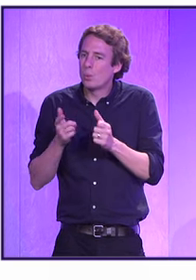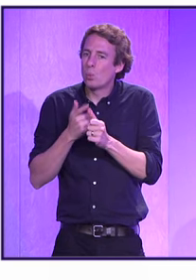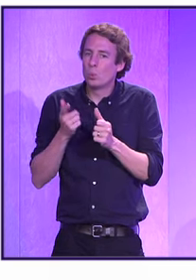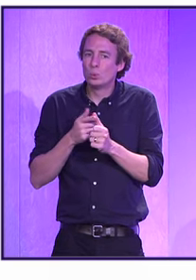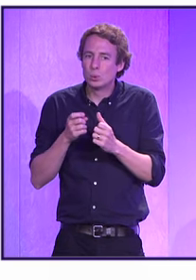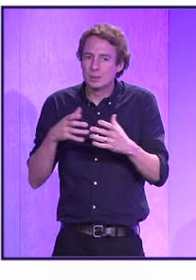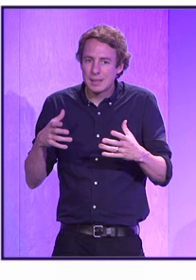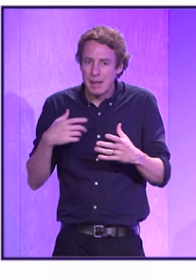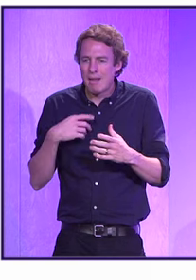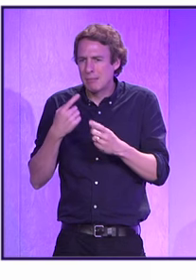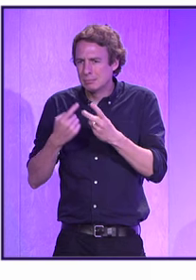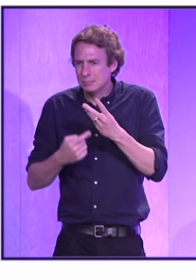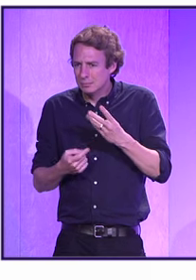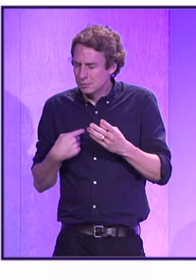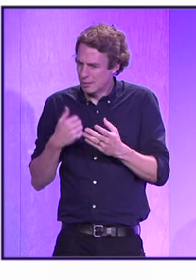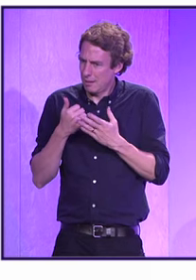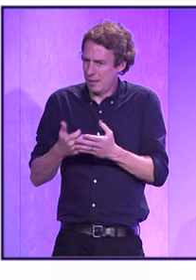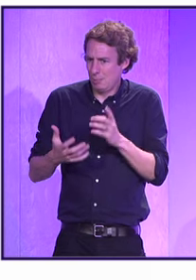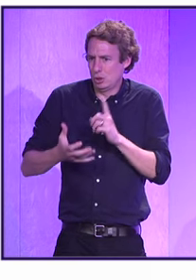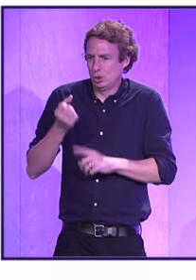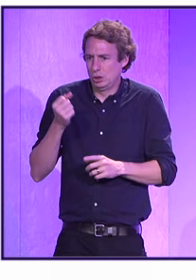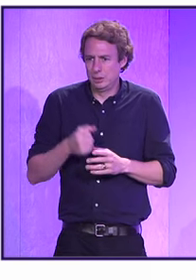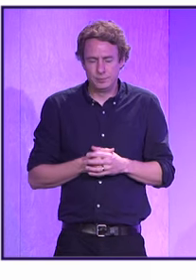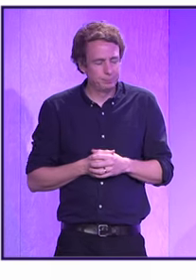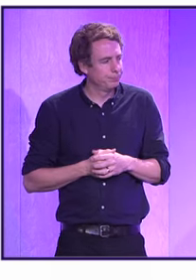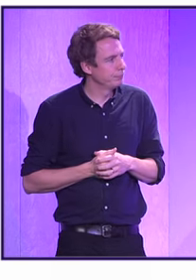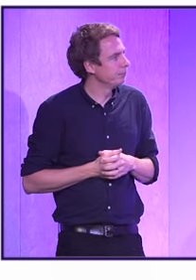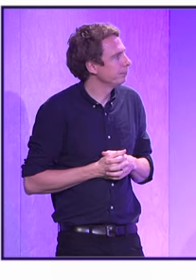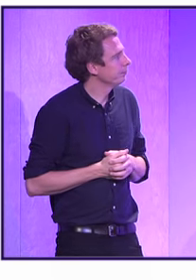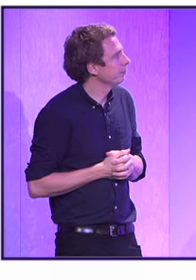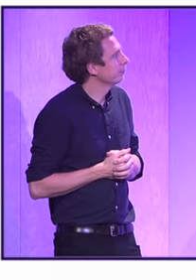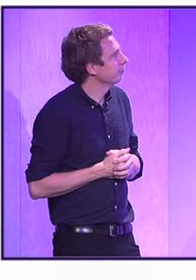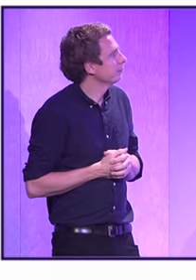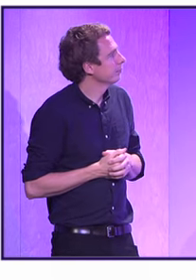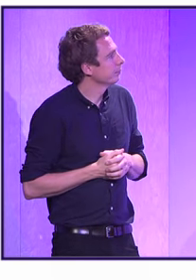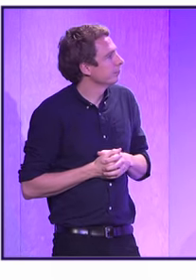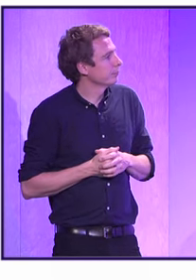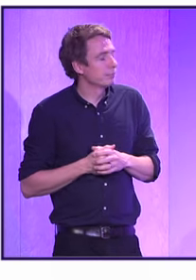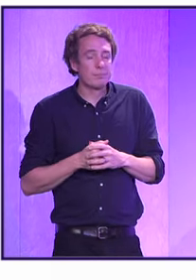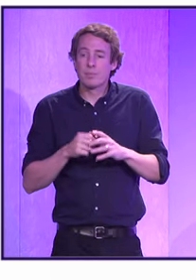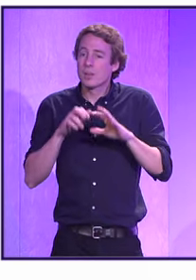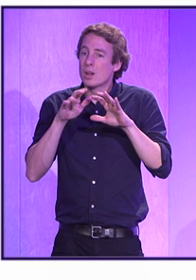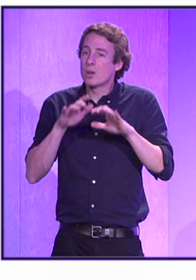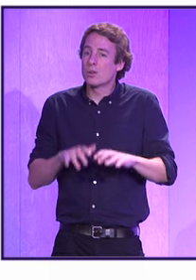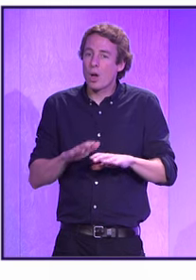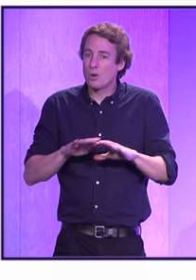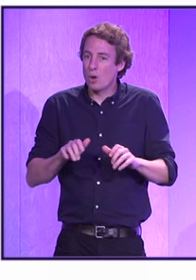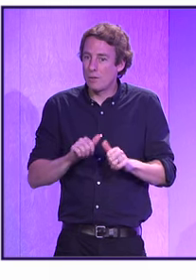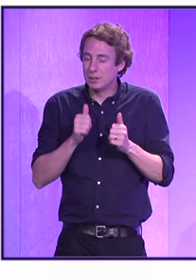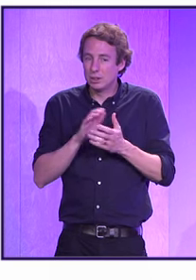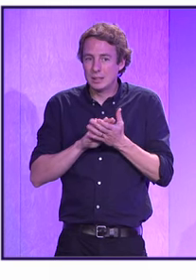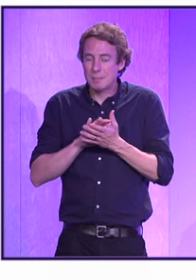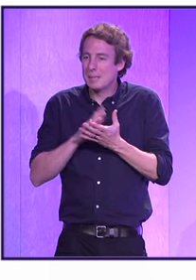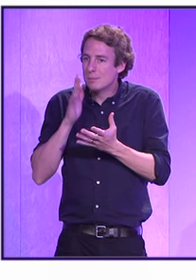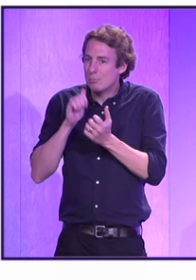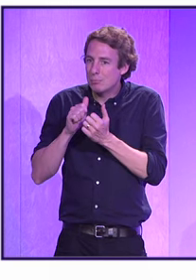computing, auto-scaling, and spot instances go a long way in reaching that goal. Bloated and inefficient code puts a